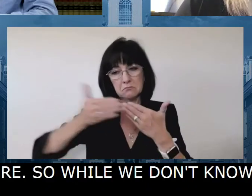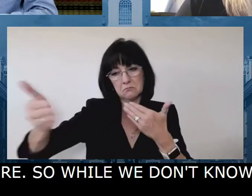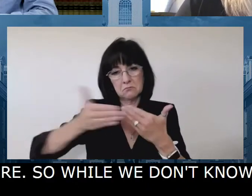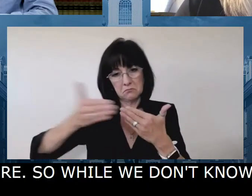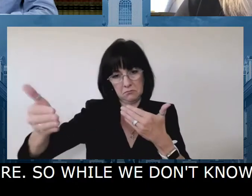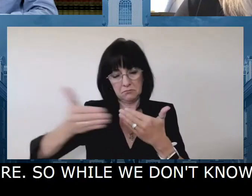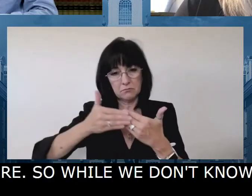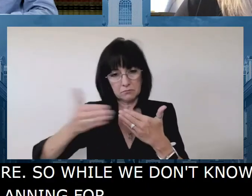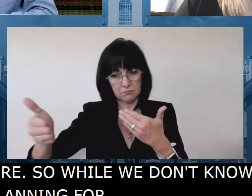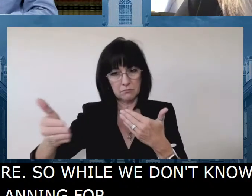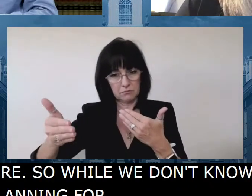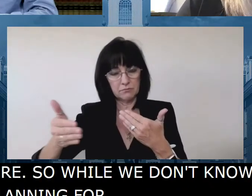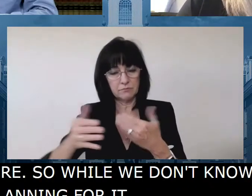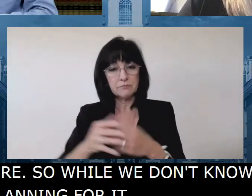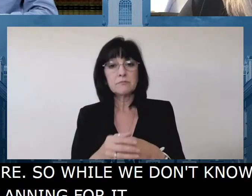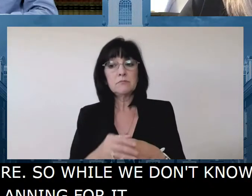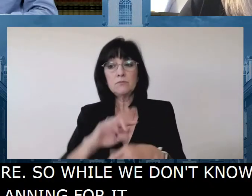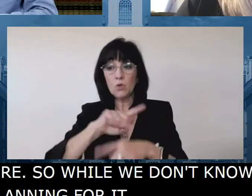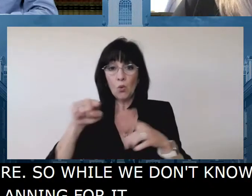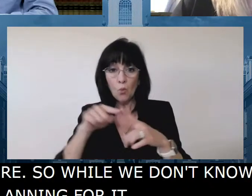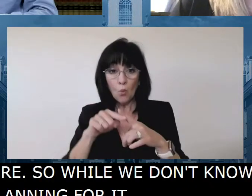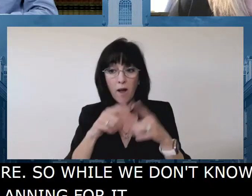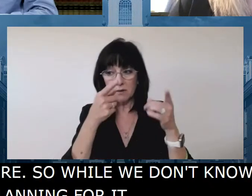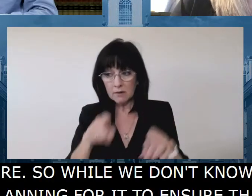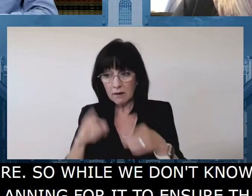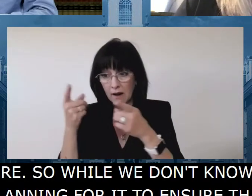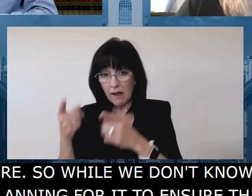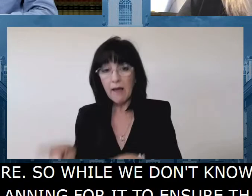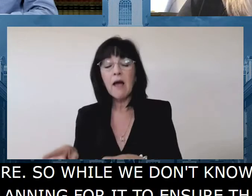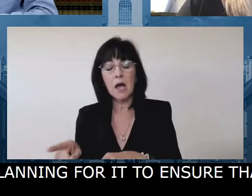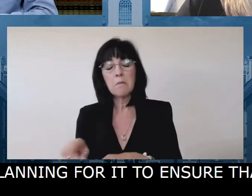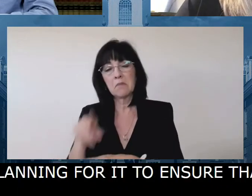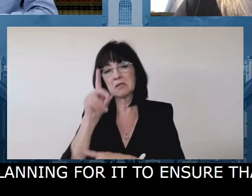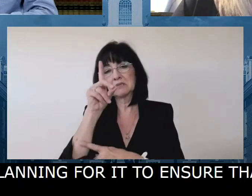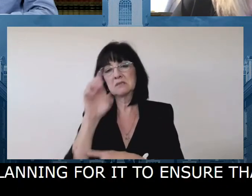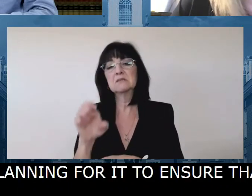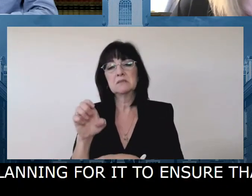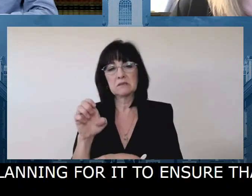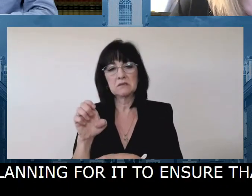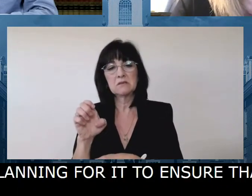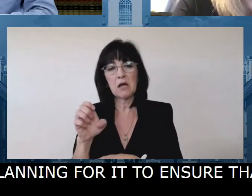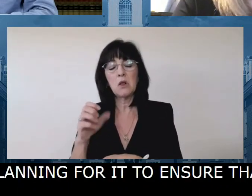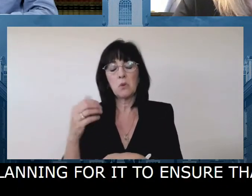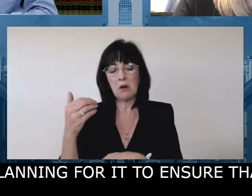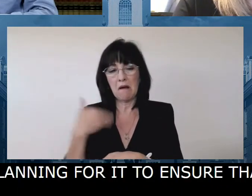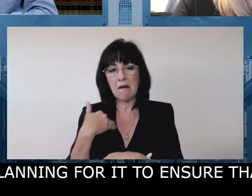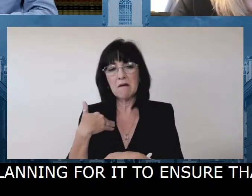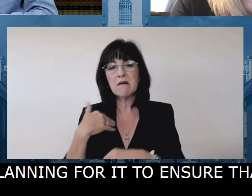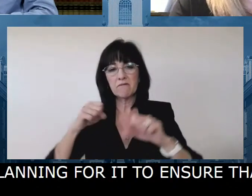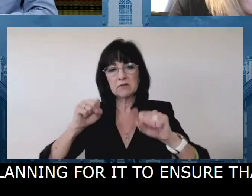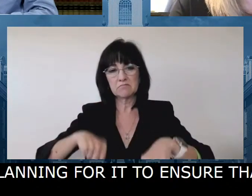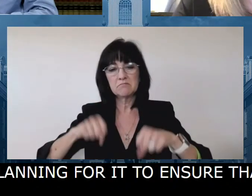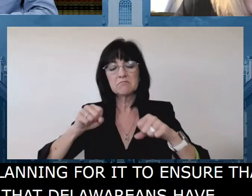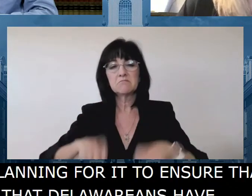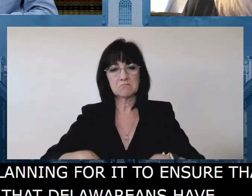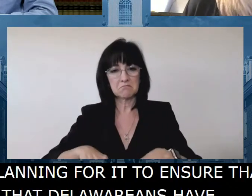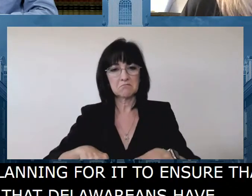to ensure that as soon as it does happen, that Delawareans have access to a booster